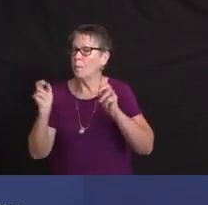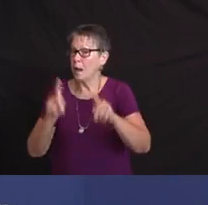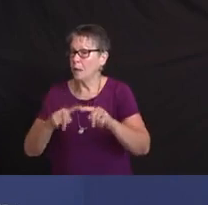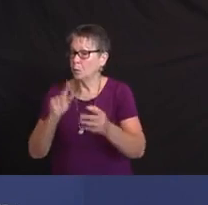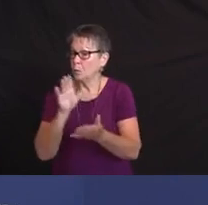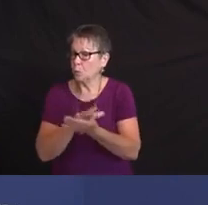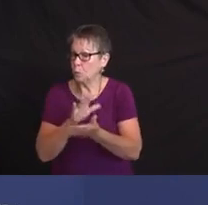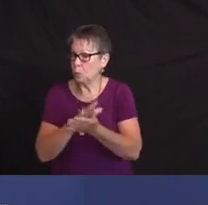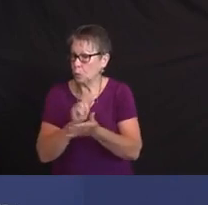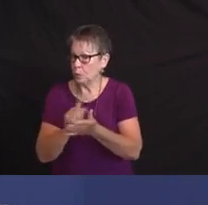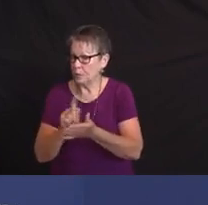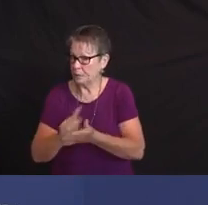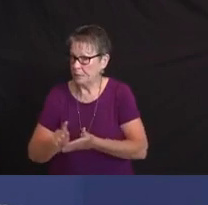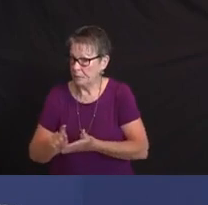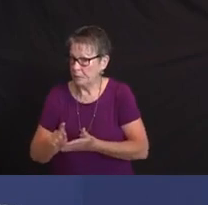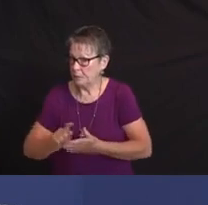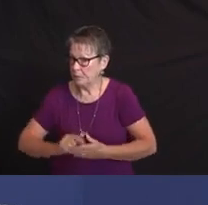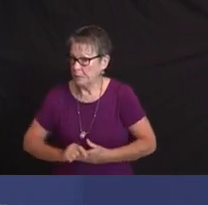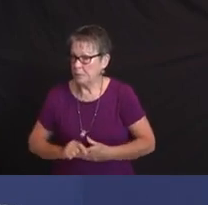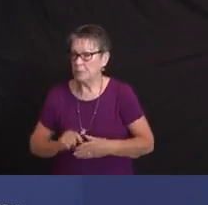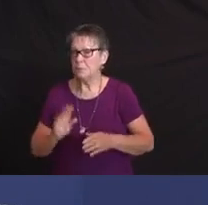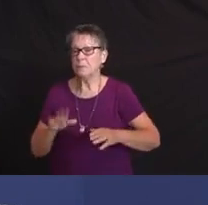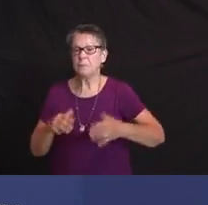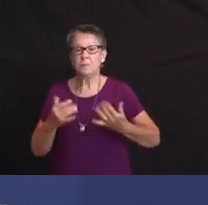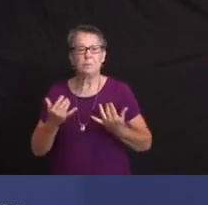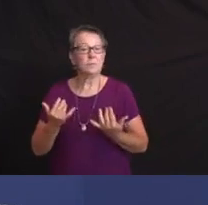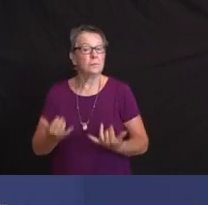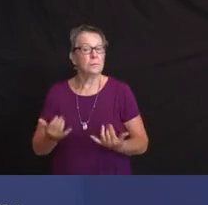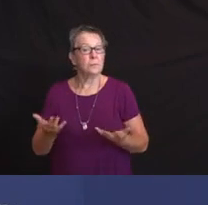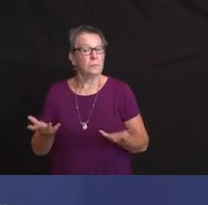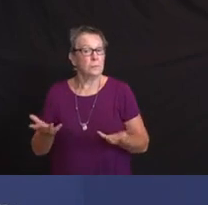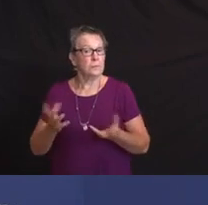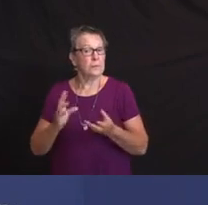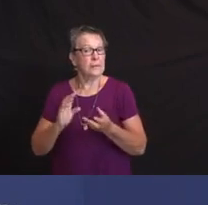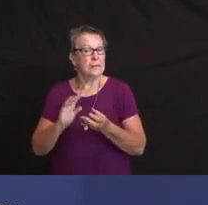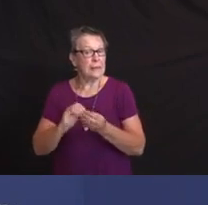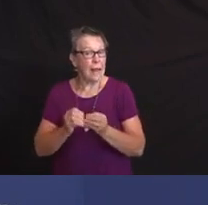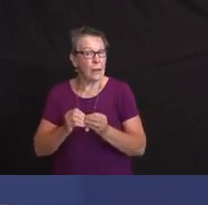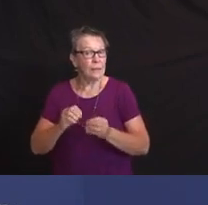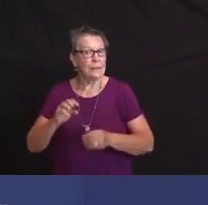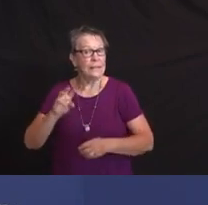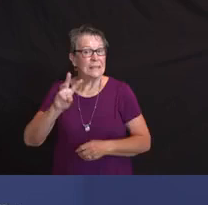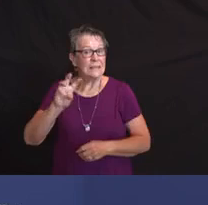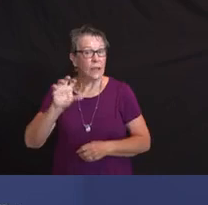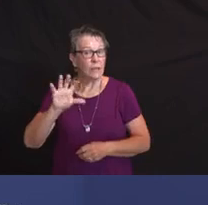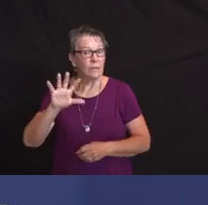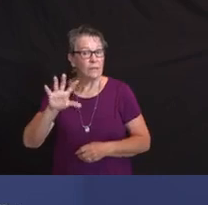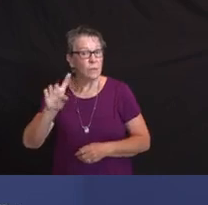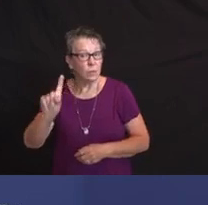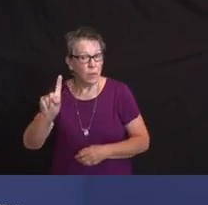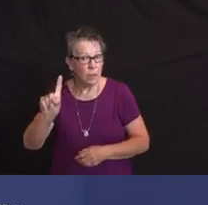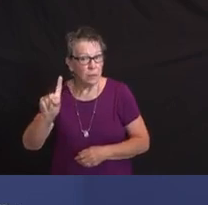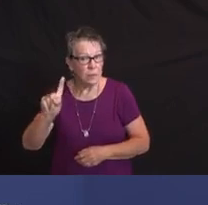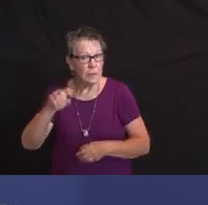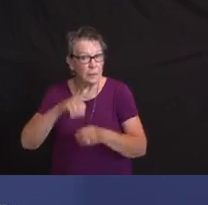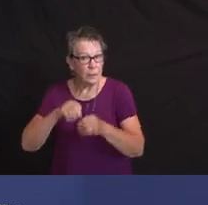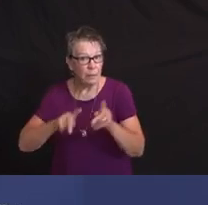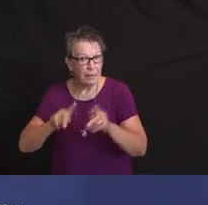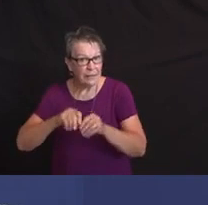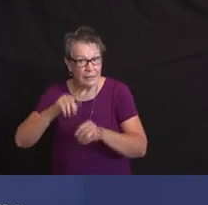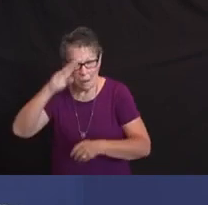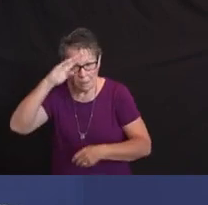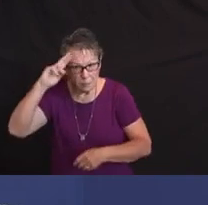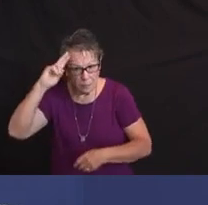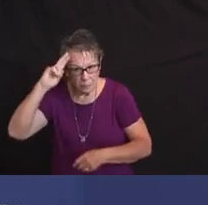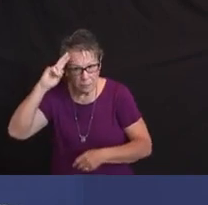Governor shared, our hospitals reported 651 hospitalizations of COVID-19 positive individuals or